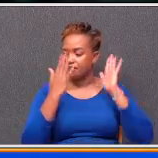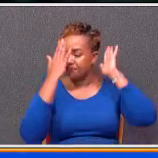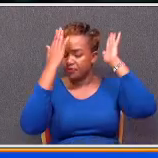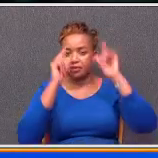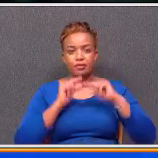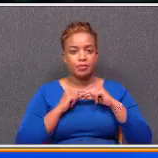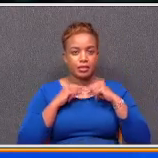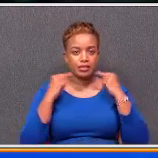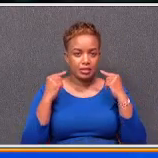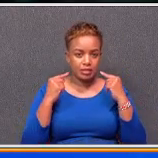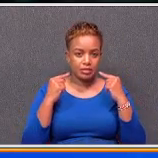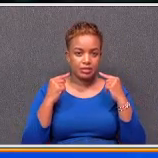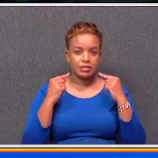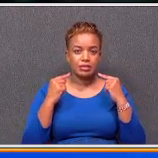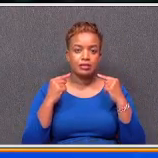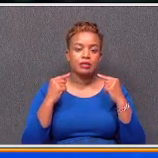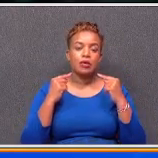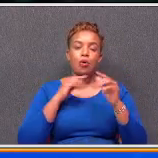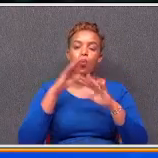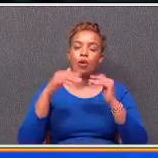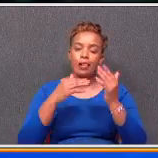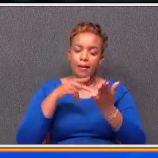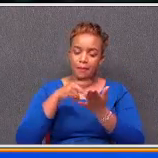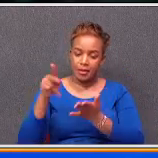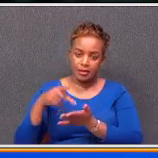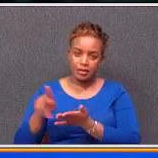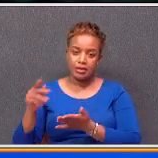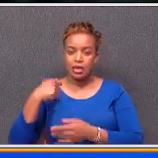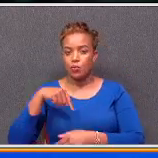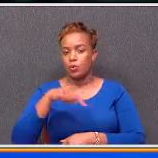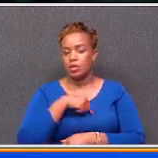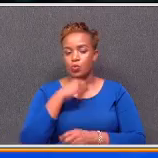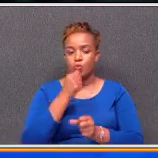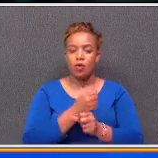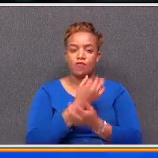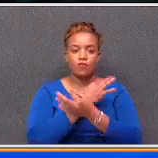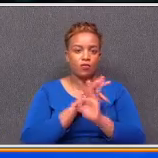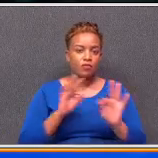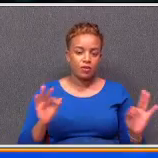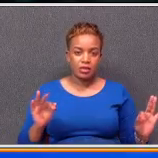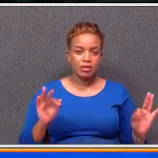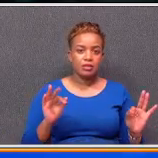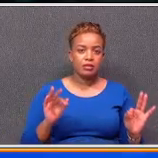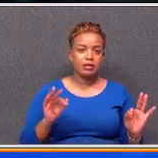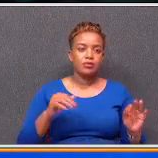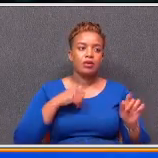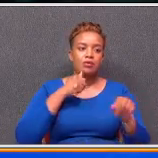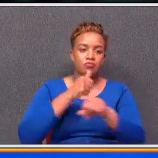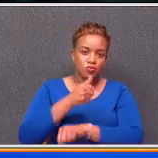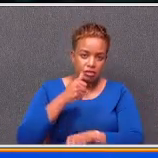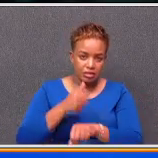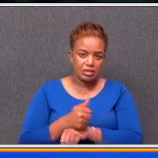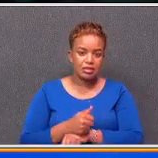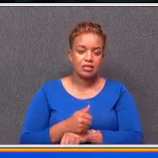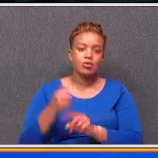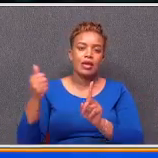get paid, the imam gets paid, the work we do is free work. So and then you get labeled, you get insulted, you get